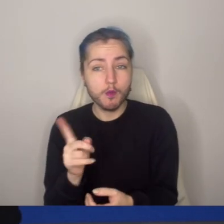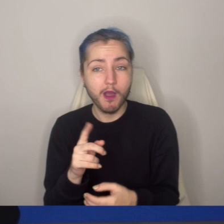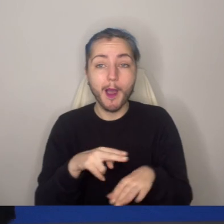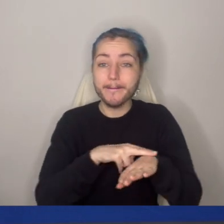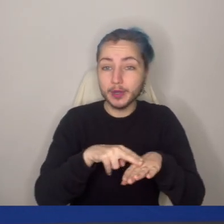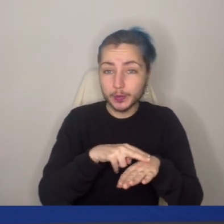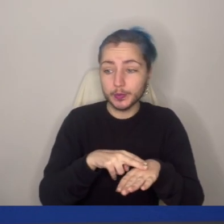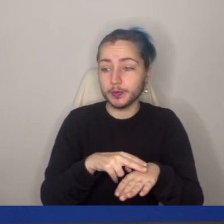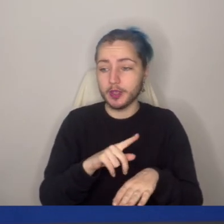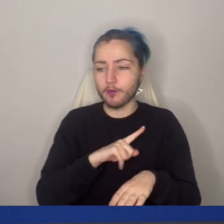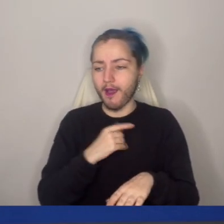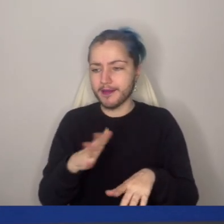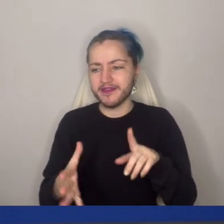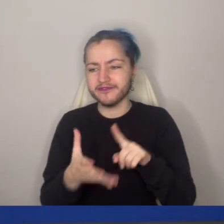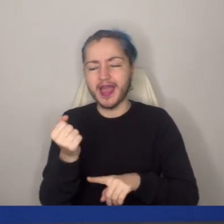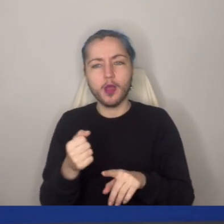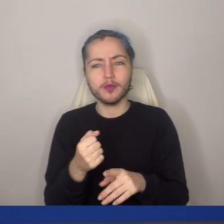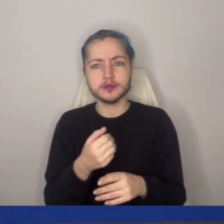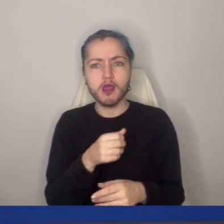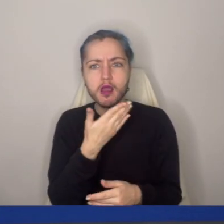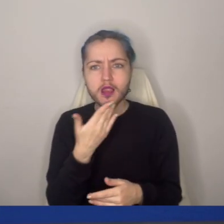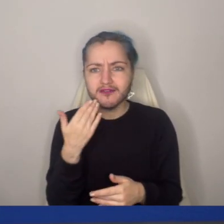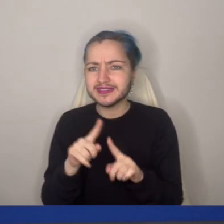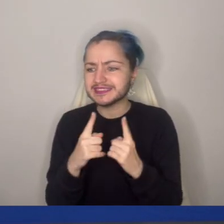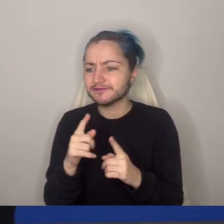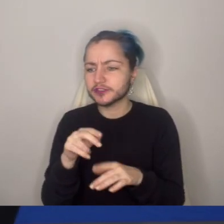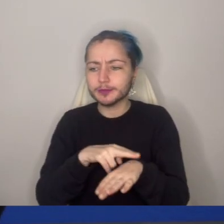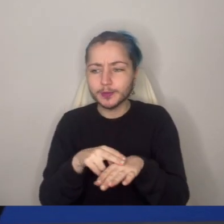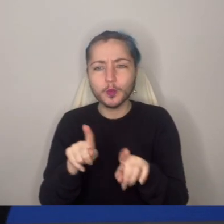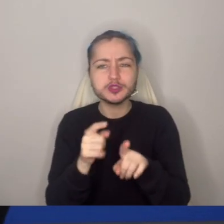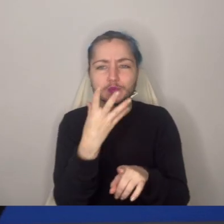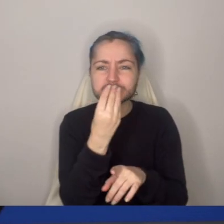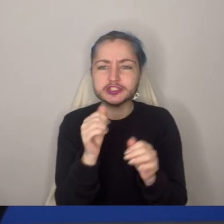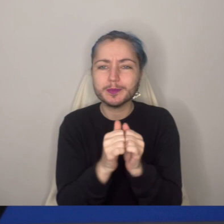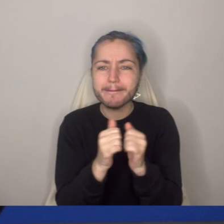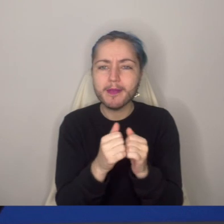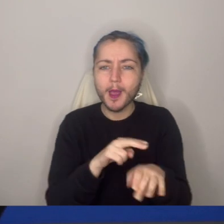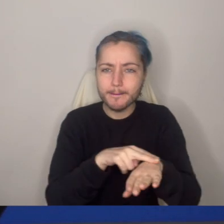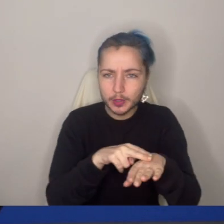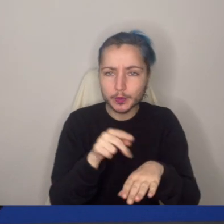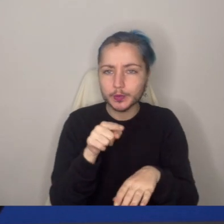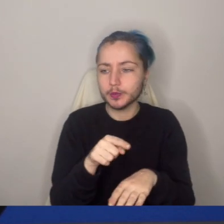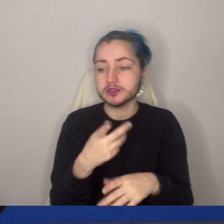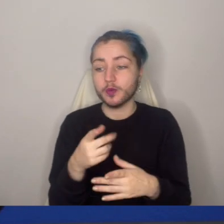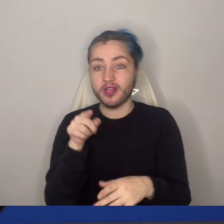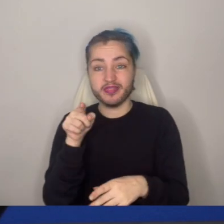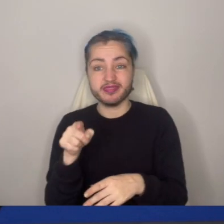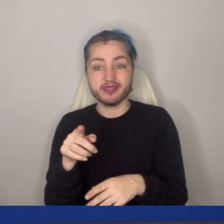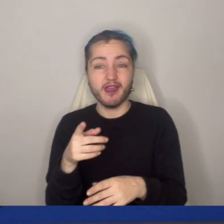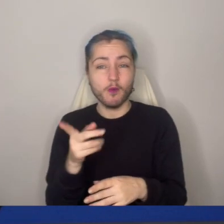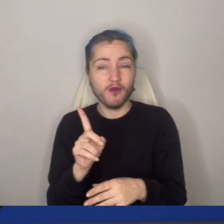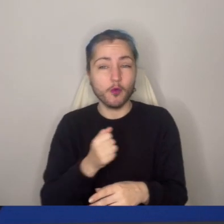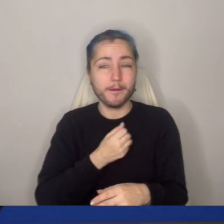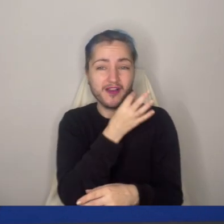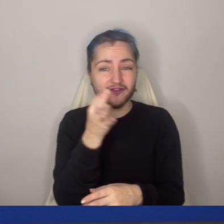because I found some really nice different blues in this tissue blue. So that's going to be the base of my flower today.